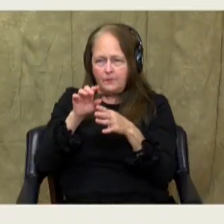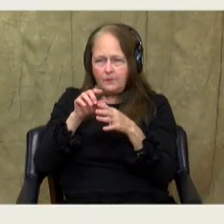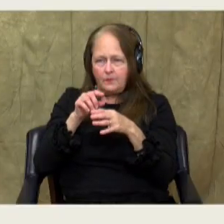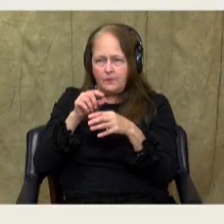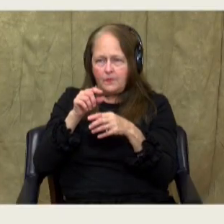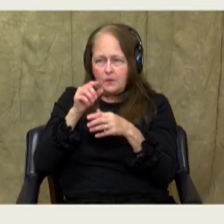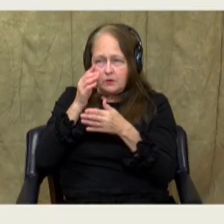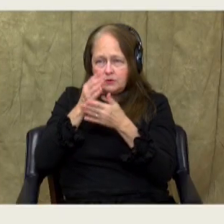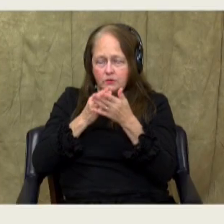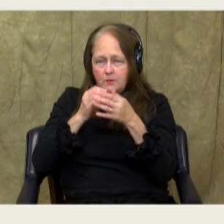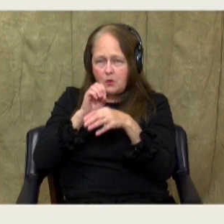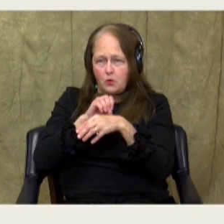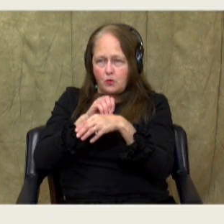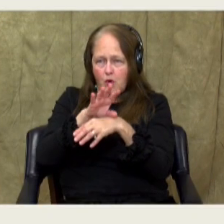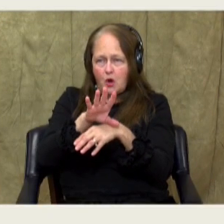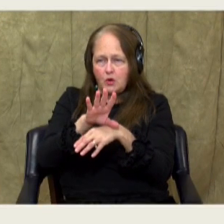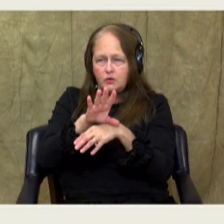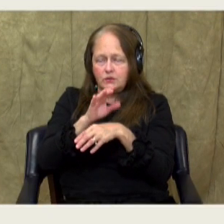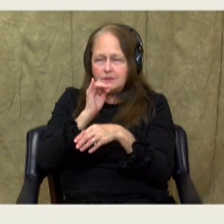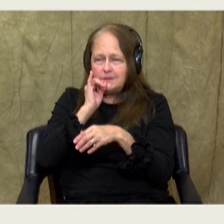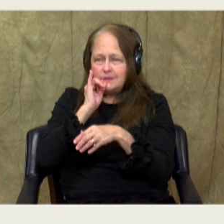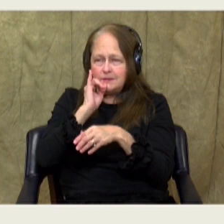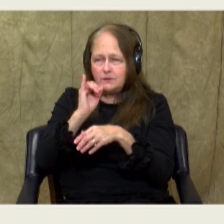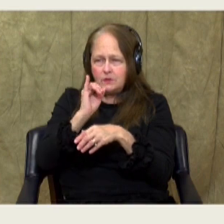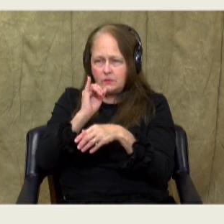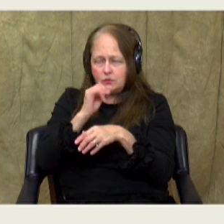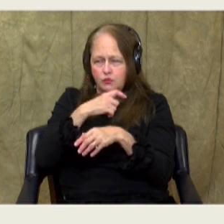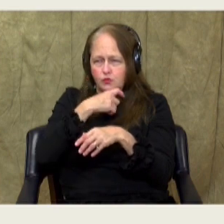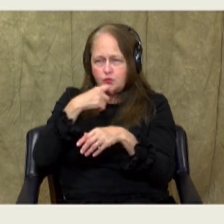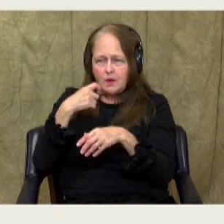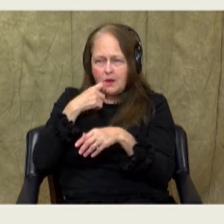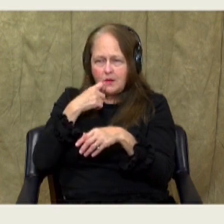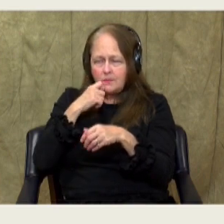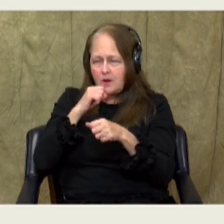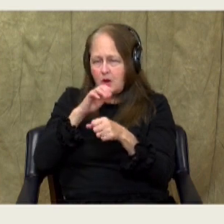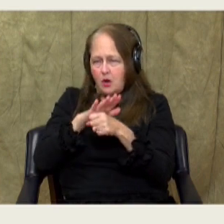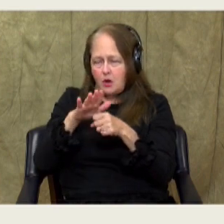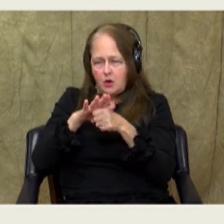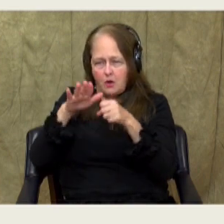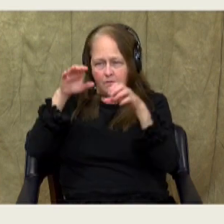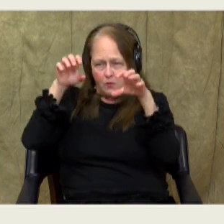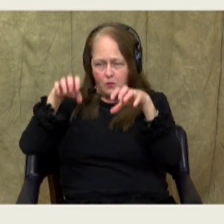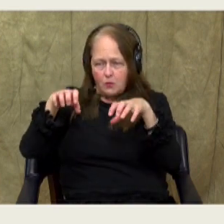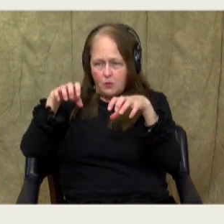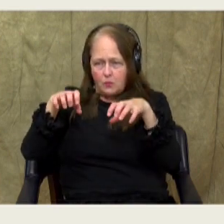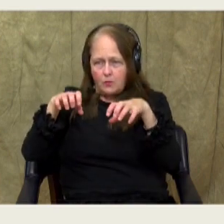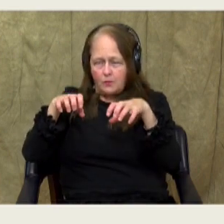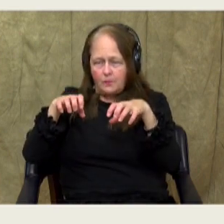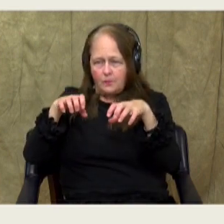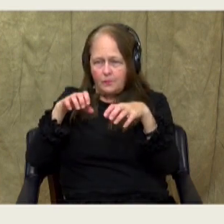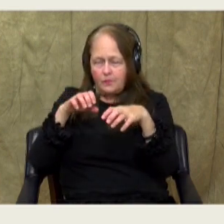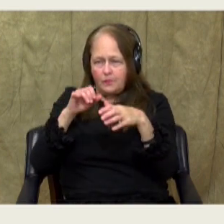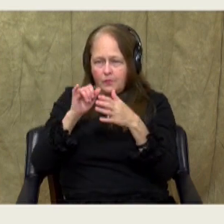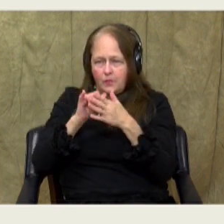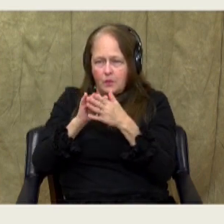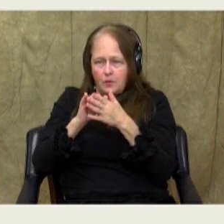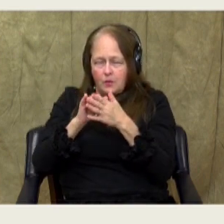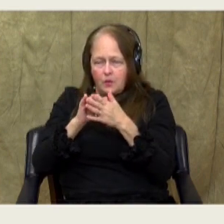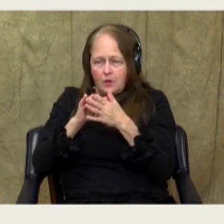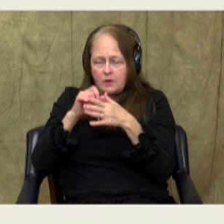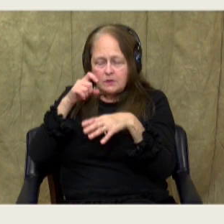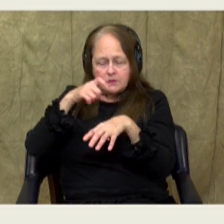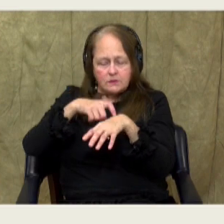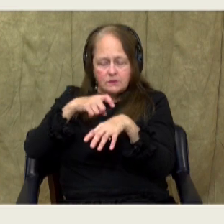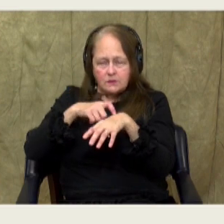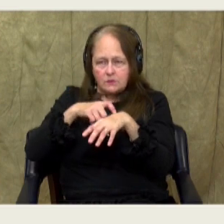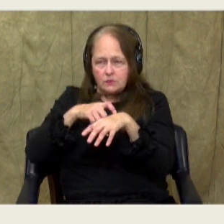home. Some of the causes of desertification: drought, lack of rainfall, climate variability, long periods of